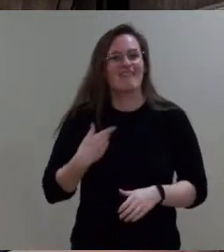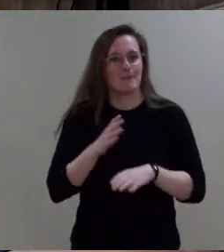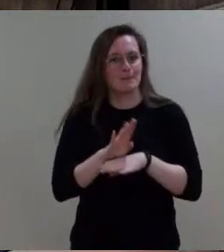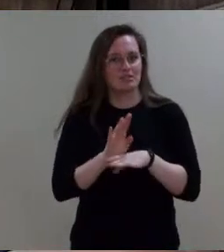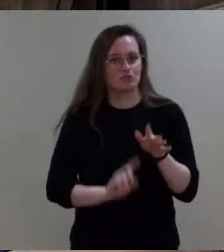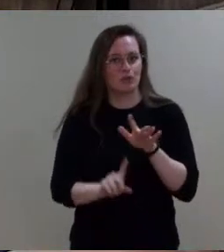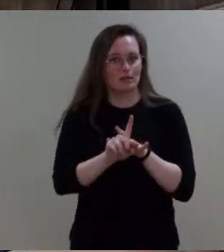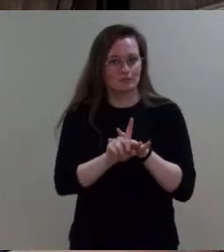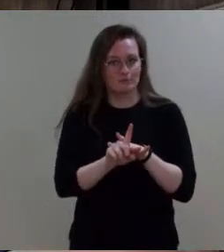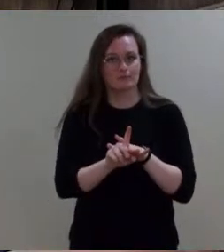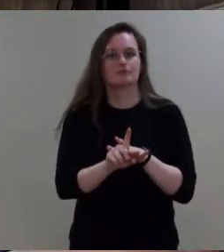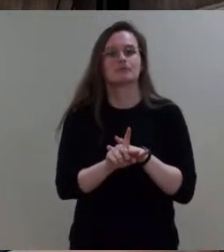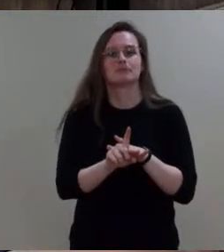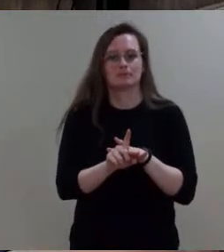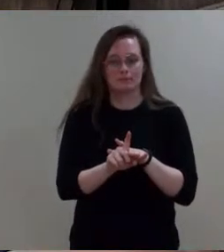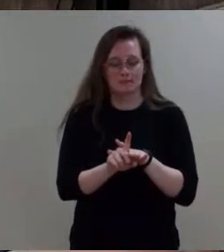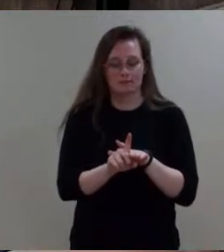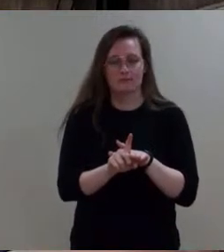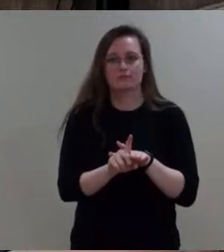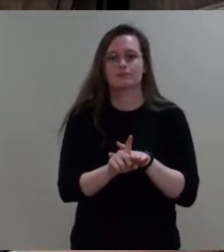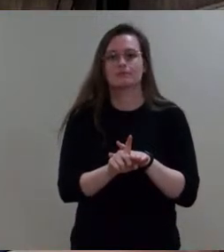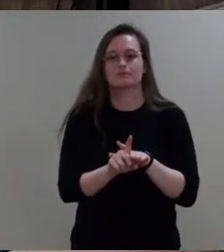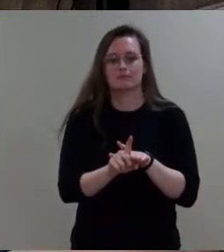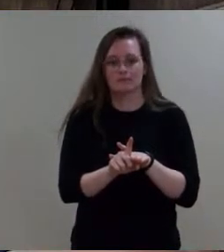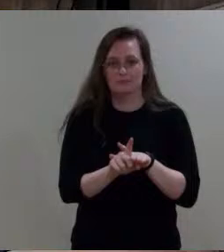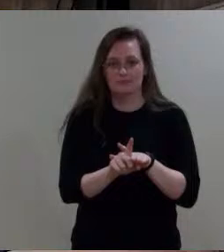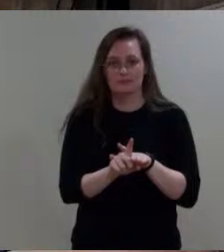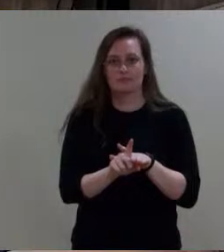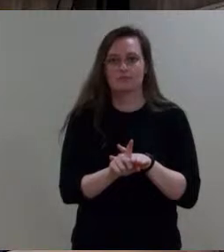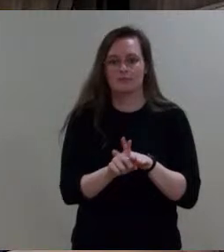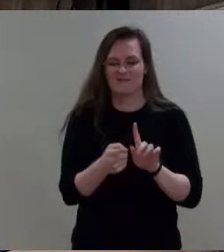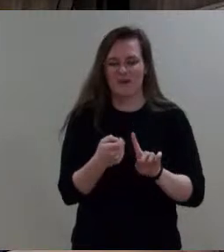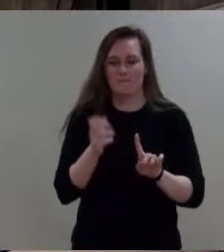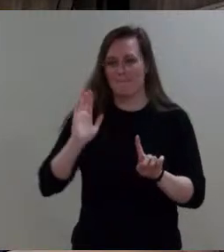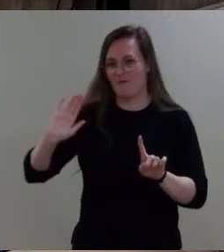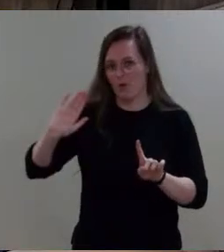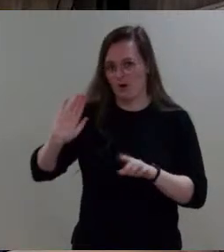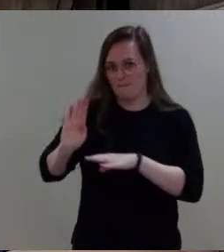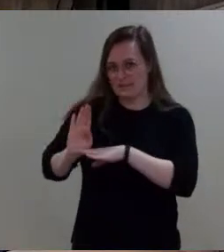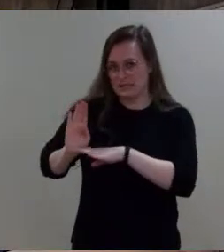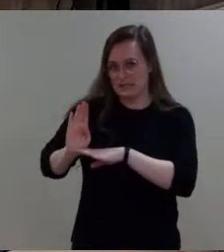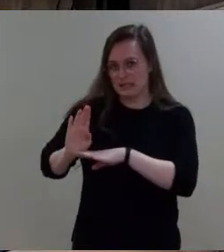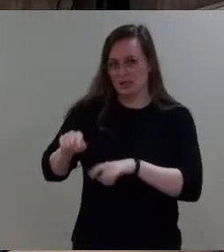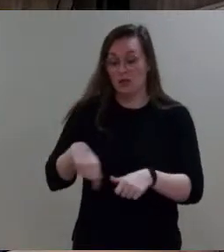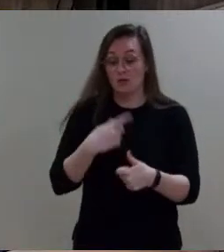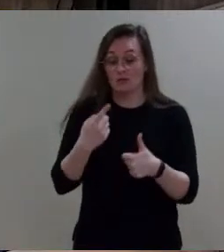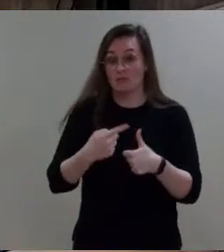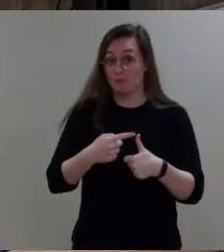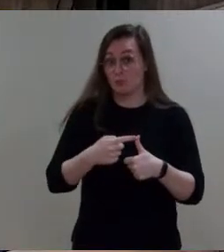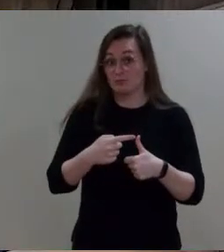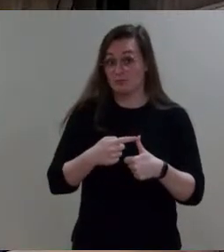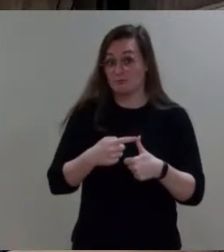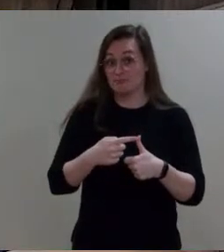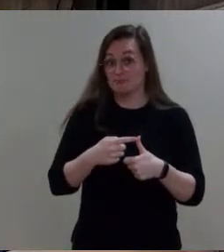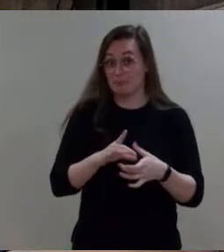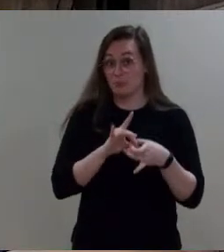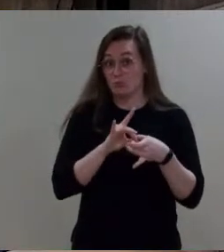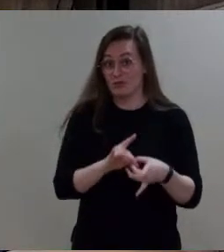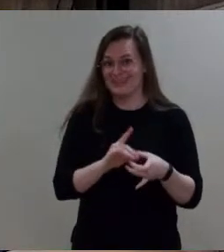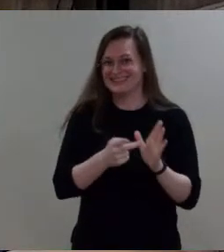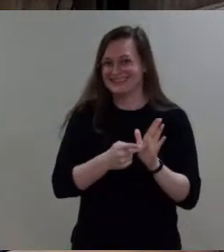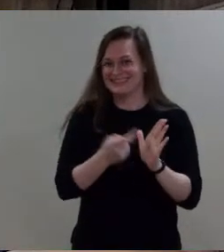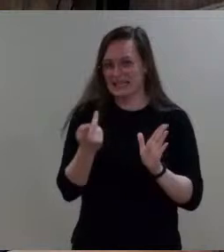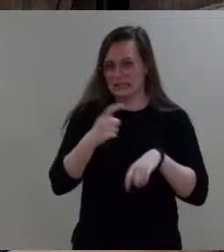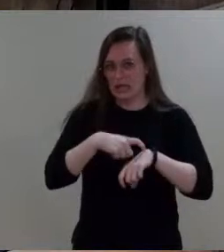arising from our past business, and the first matter is with regards to second reading of